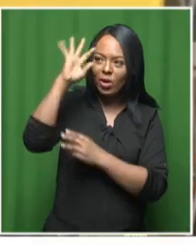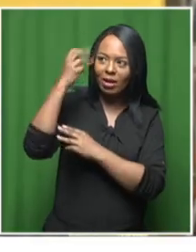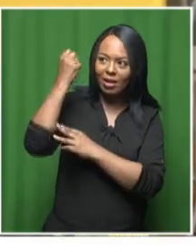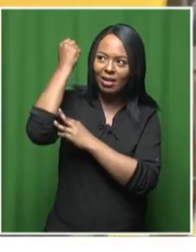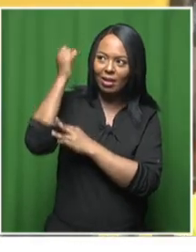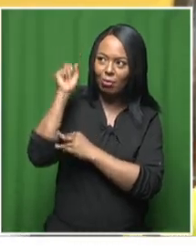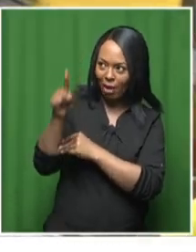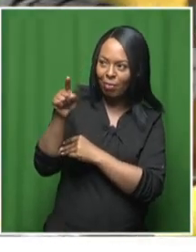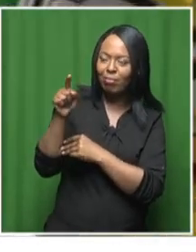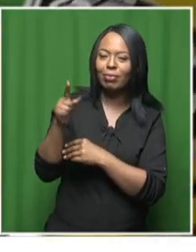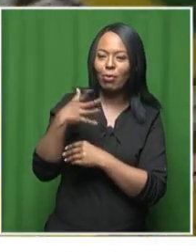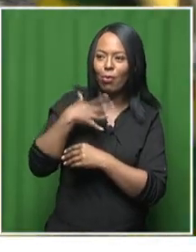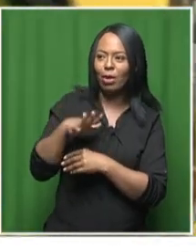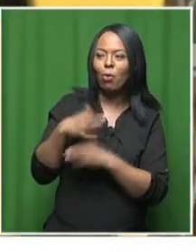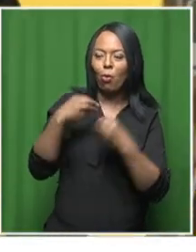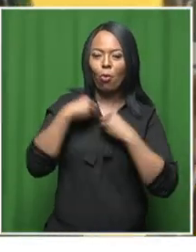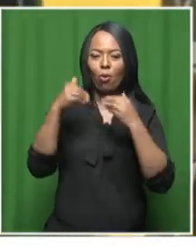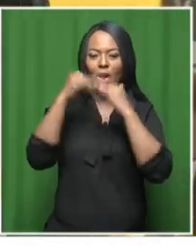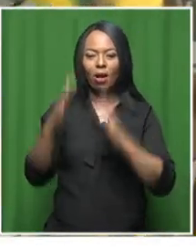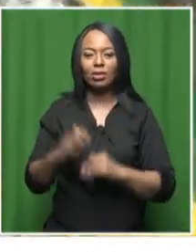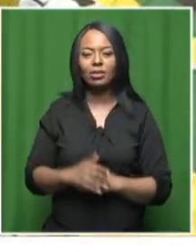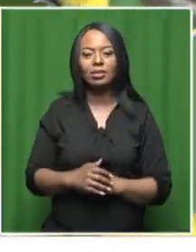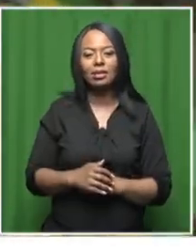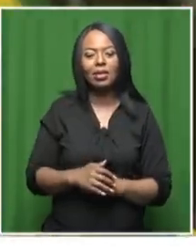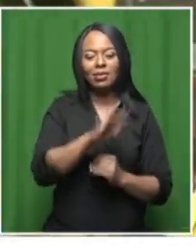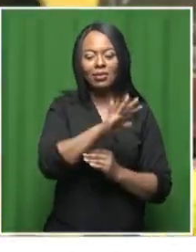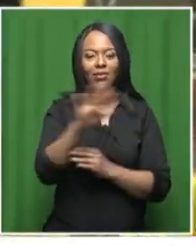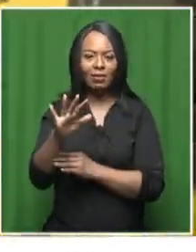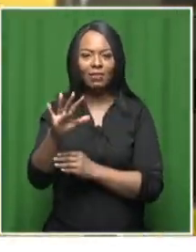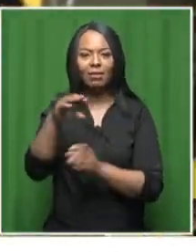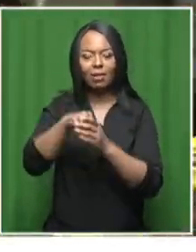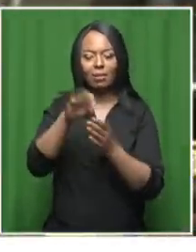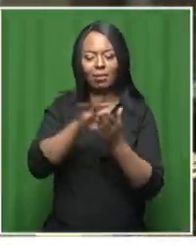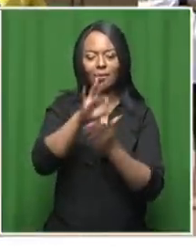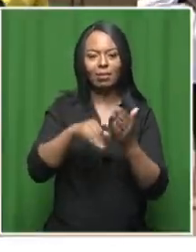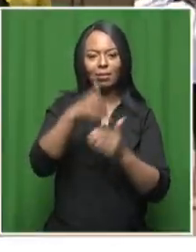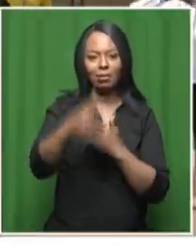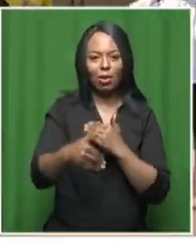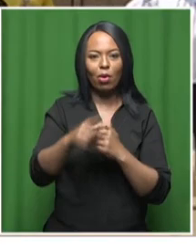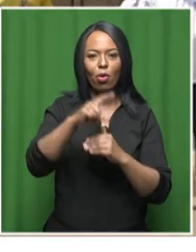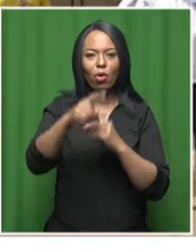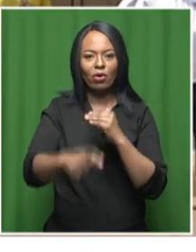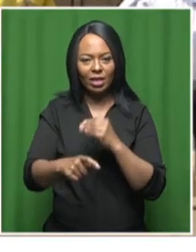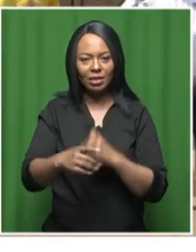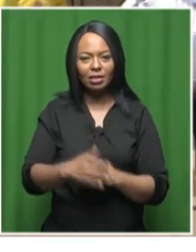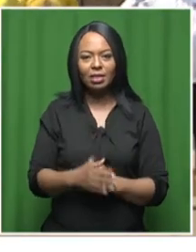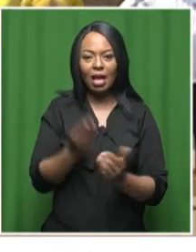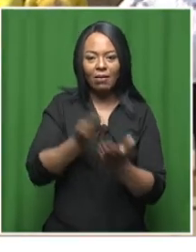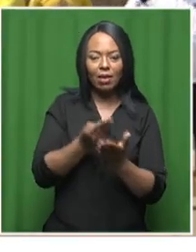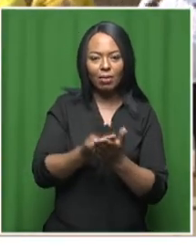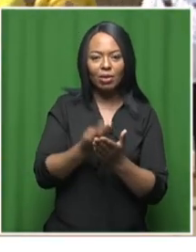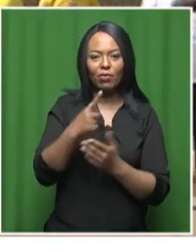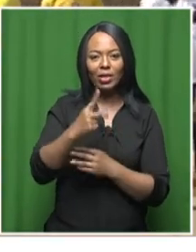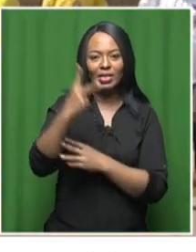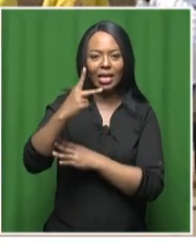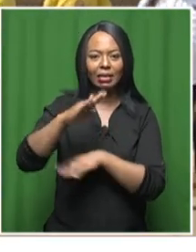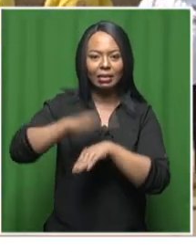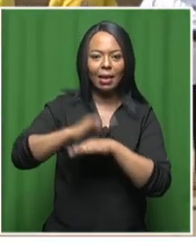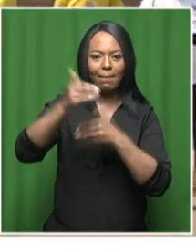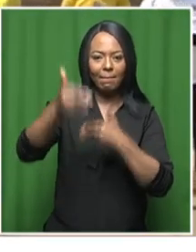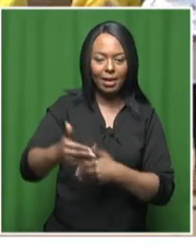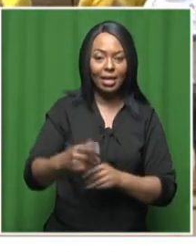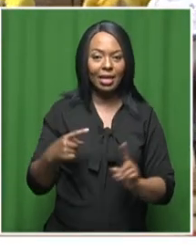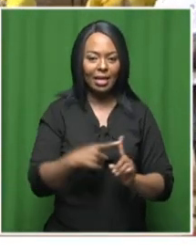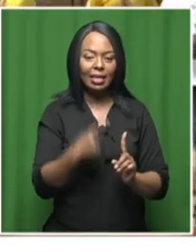Mabuza also touched on the road to the 55th ANC elective conference in December. On whether he's available for a second term, he